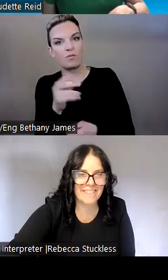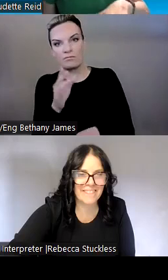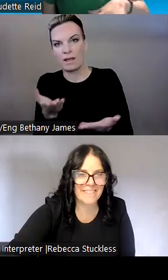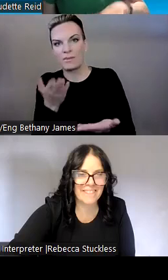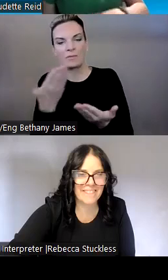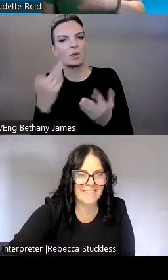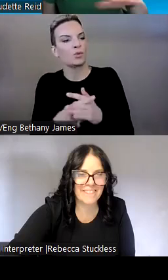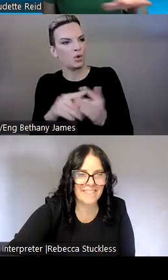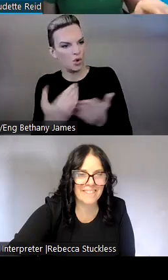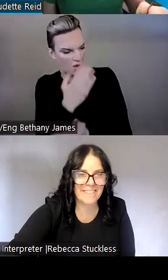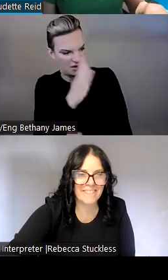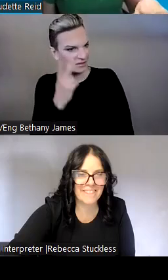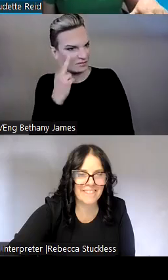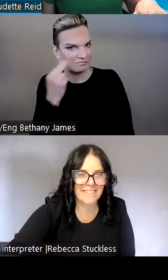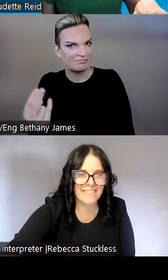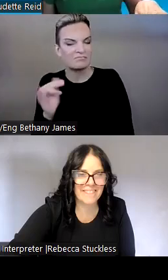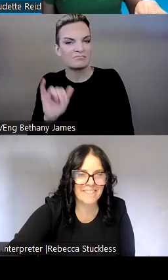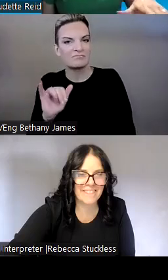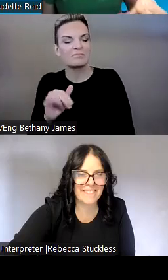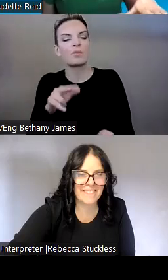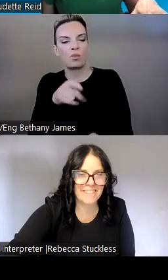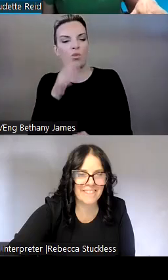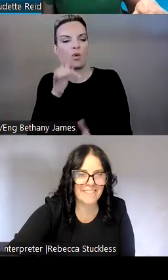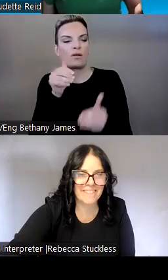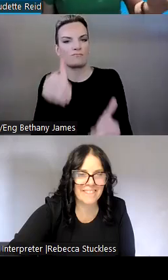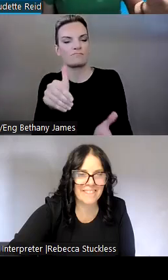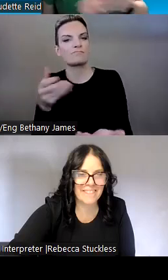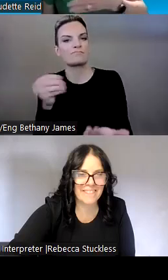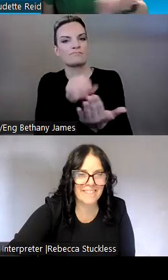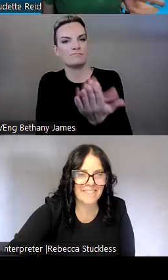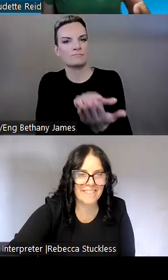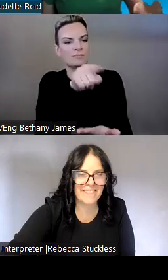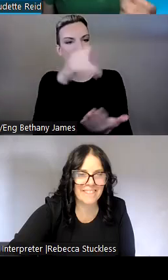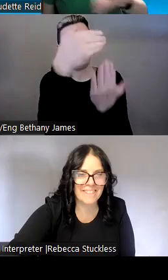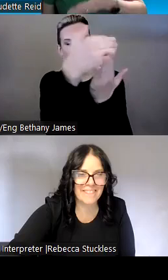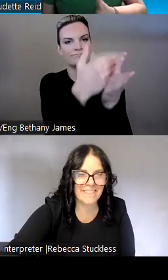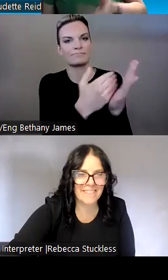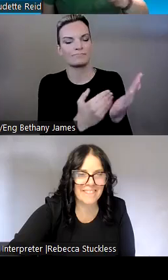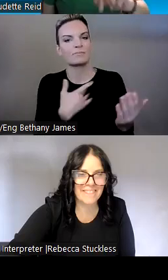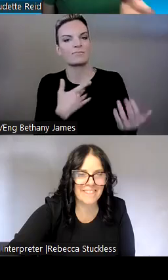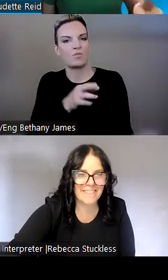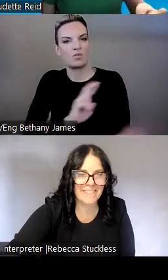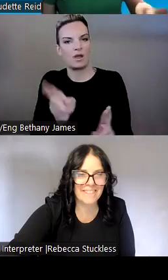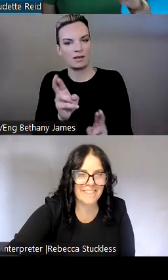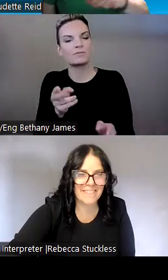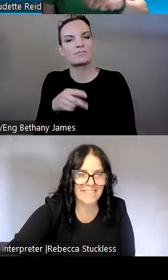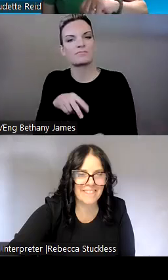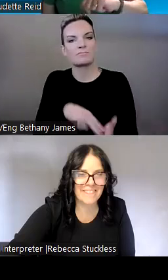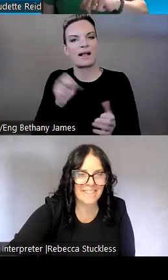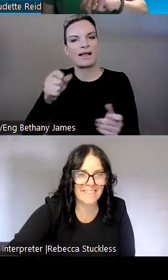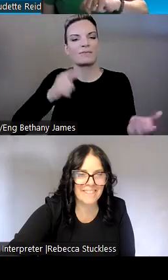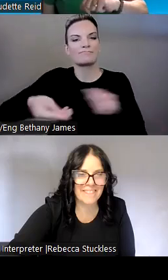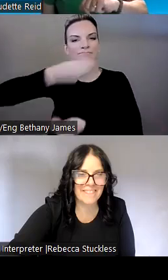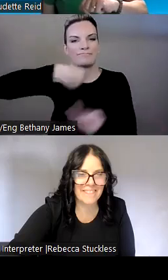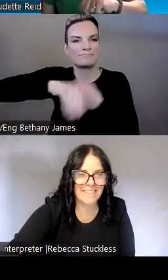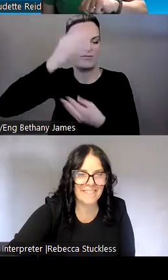up a document and then file that document on this page so that they and other specialists will be able to use